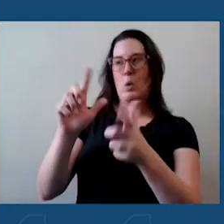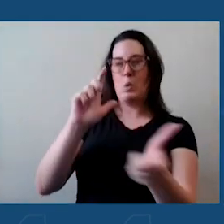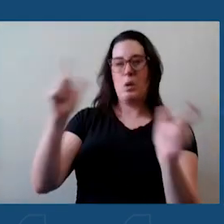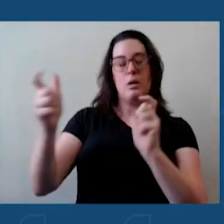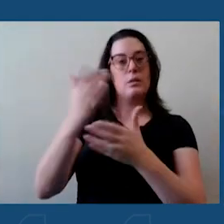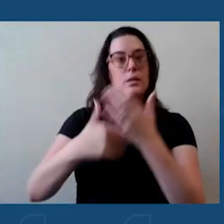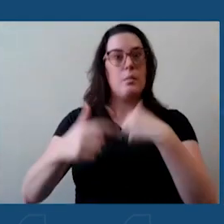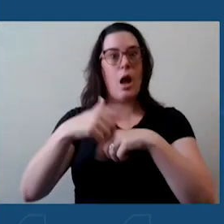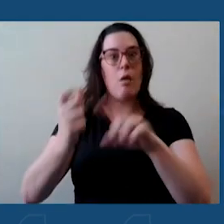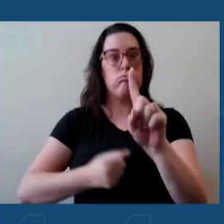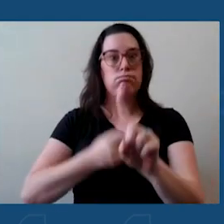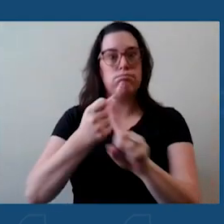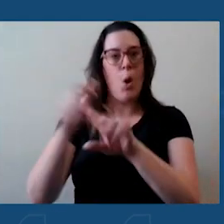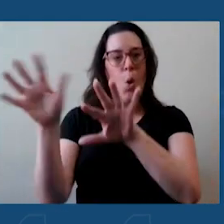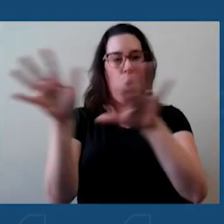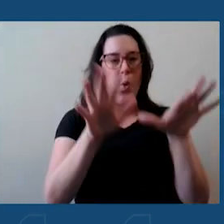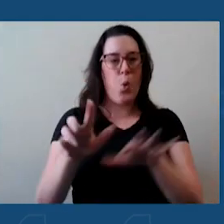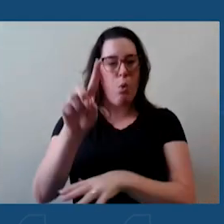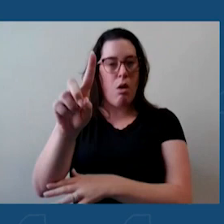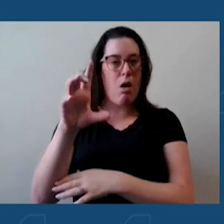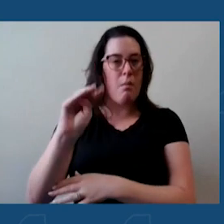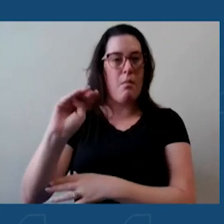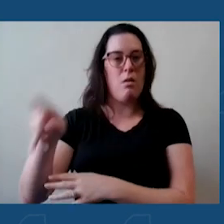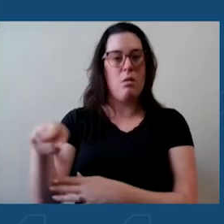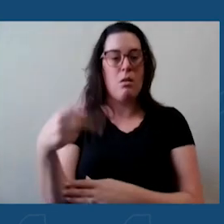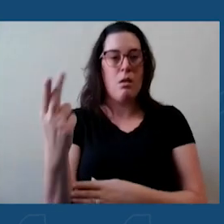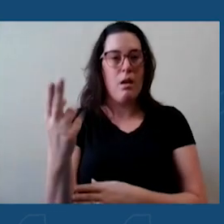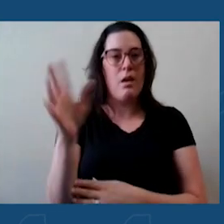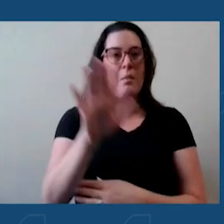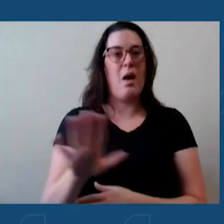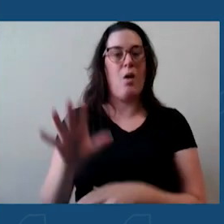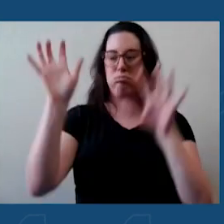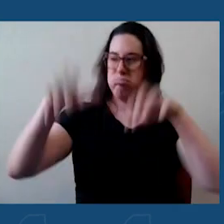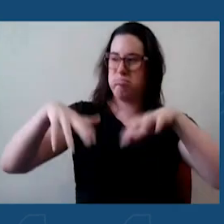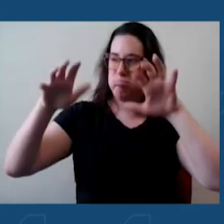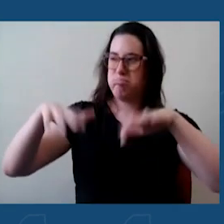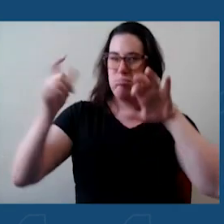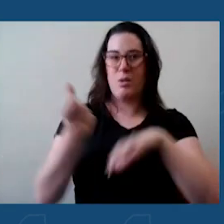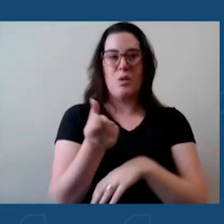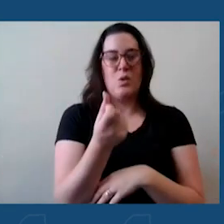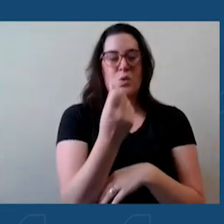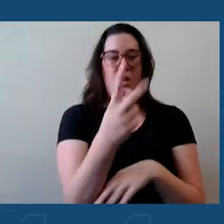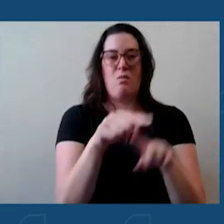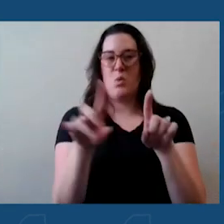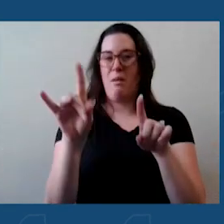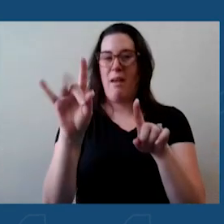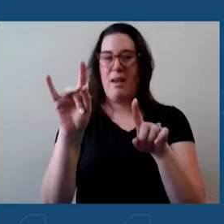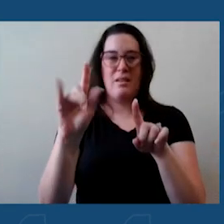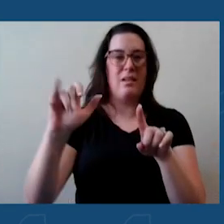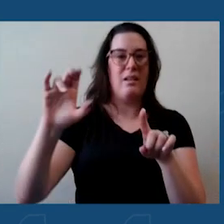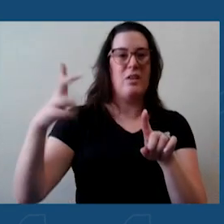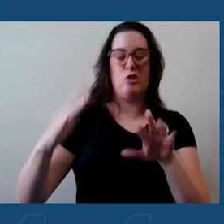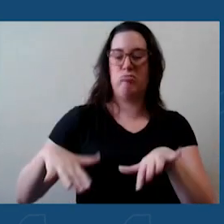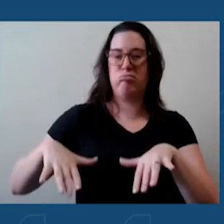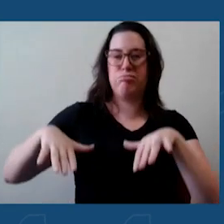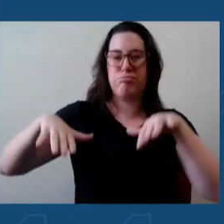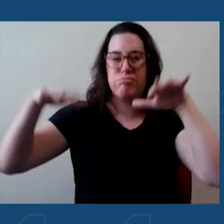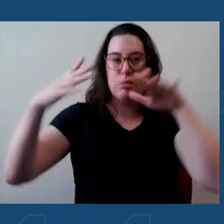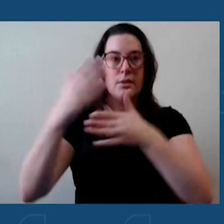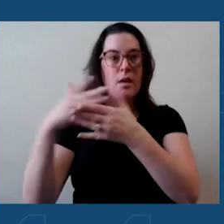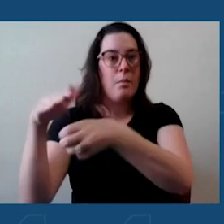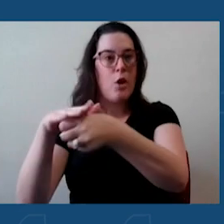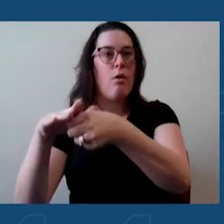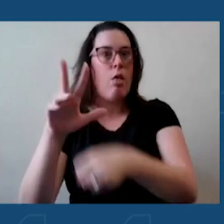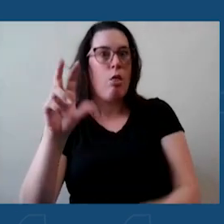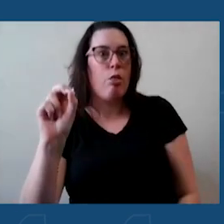miles an hour, and roughly 12 to 18 inches of rain over a very short time, and some areas that even saw 30 inches.